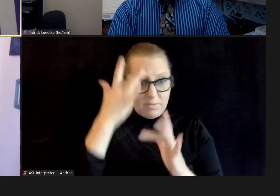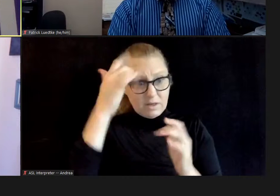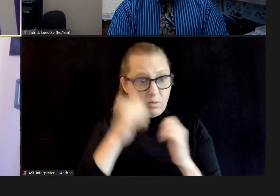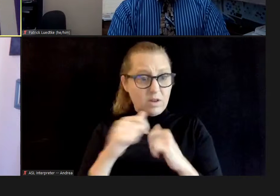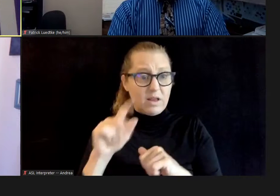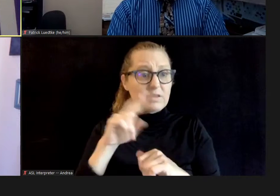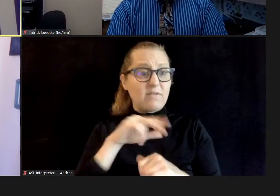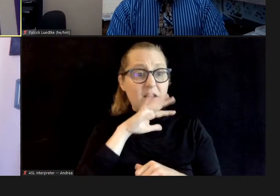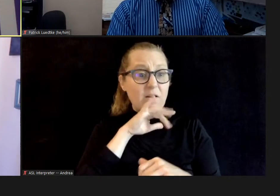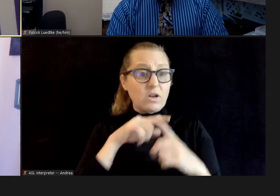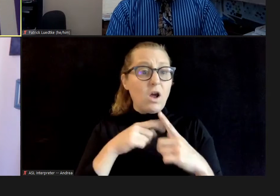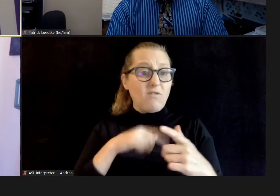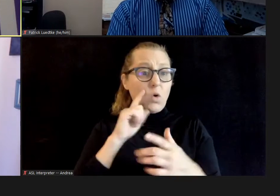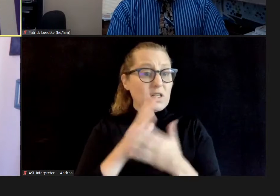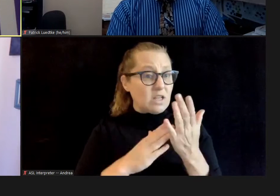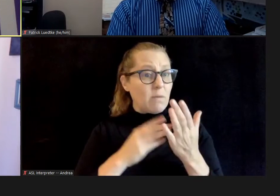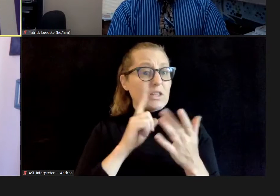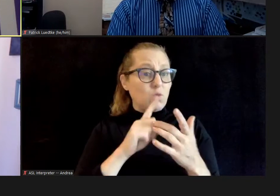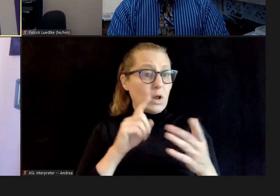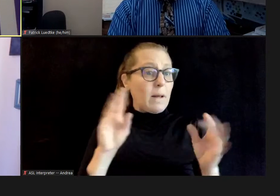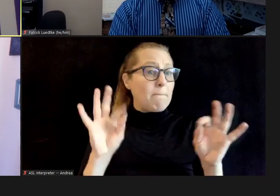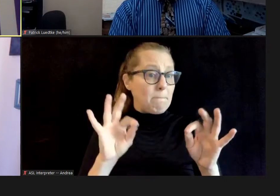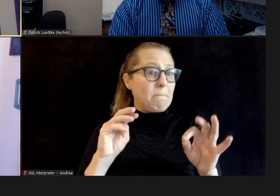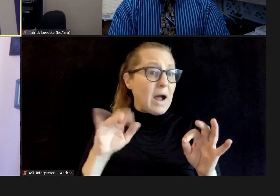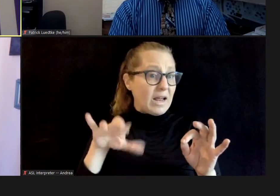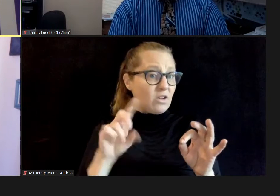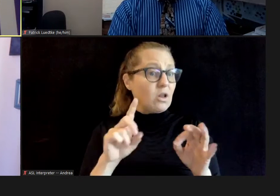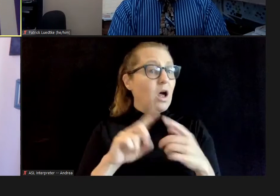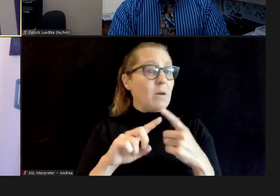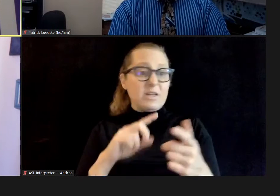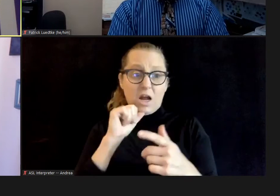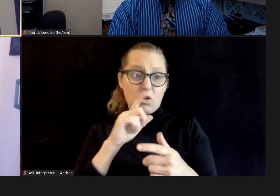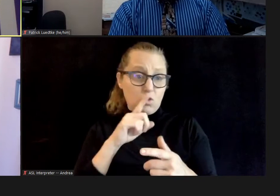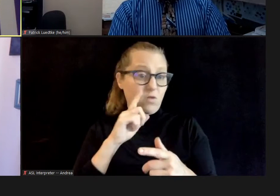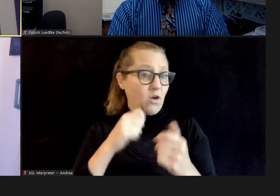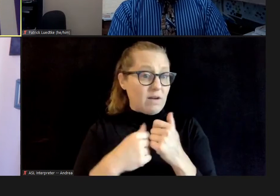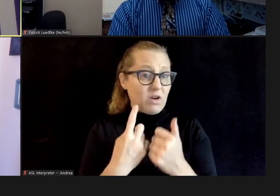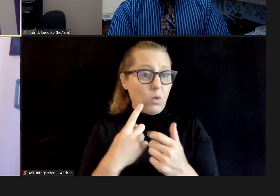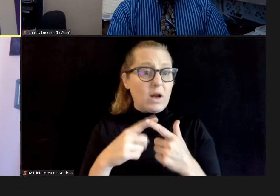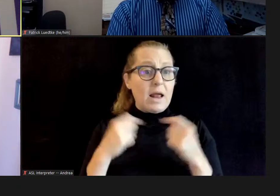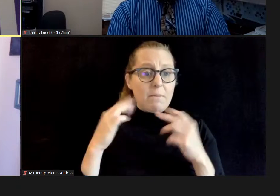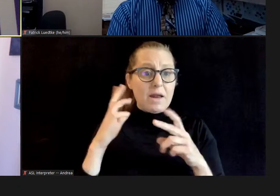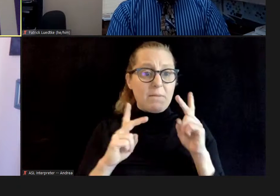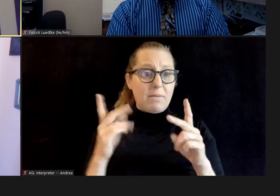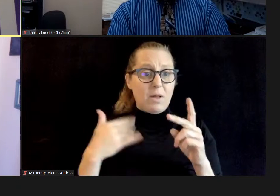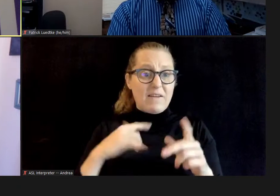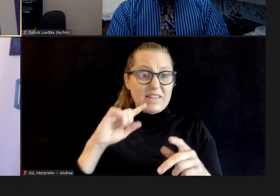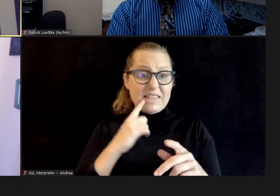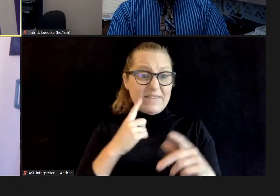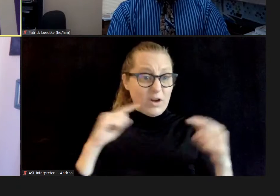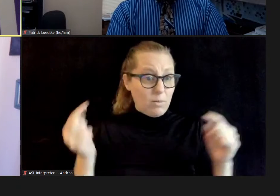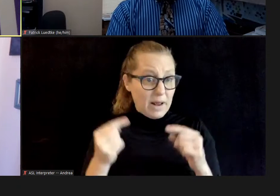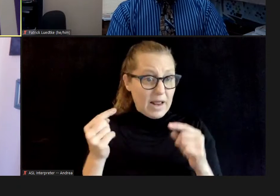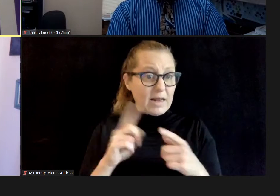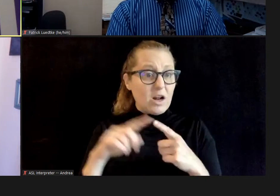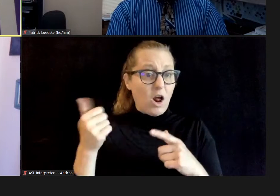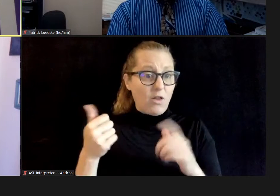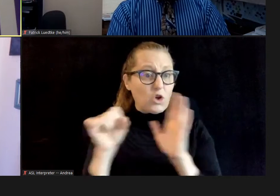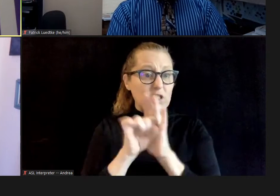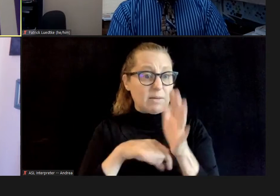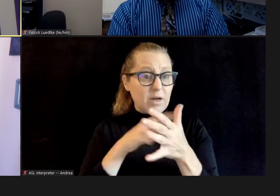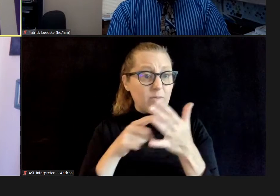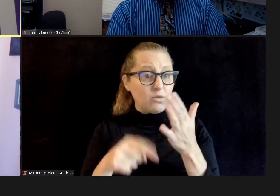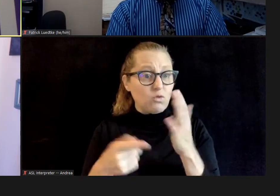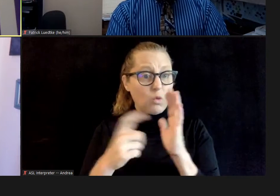the course is mild, that is not true for everyone. Many people have had severe pain and other symptoms requiring greater